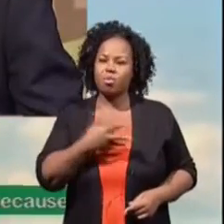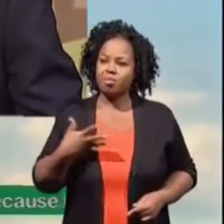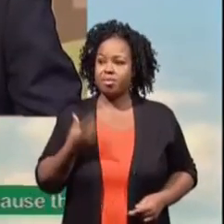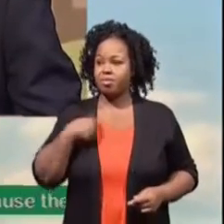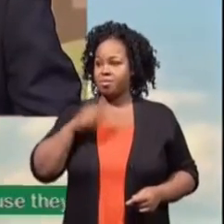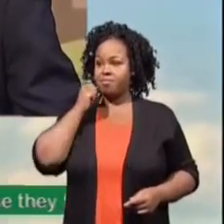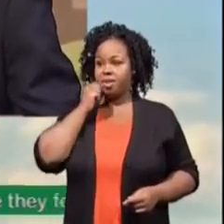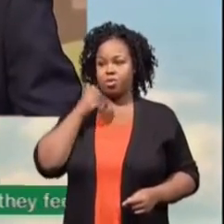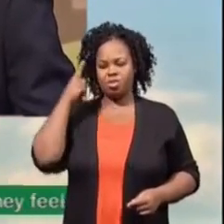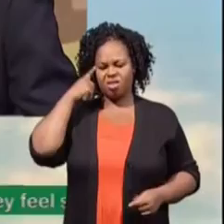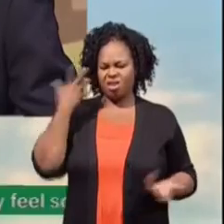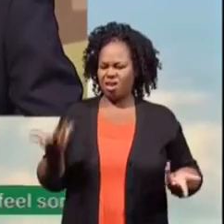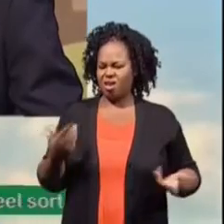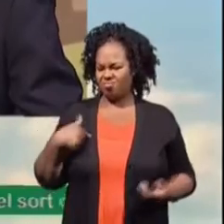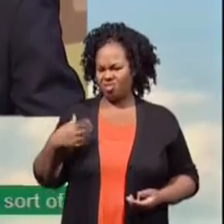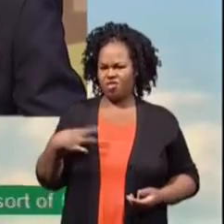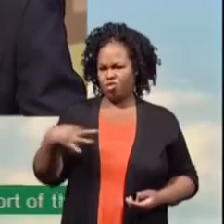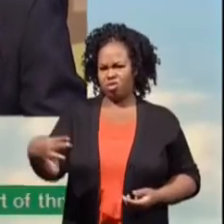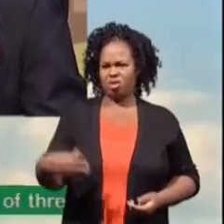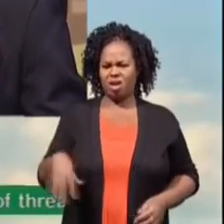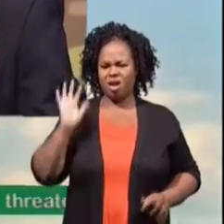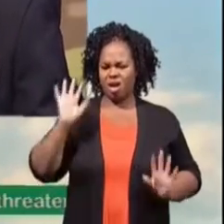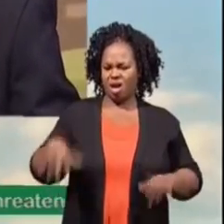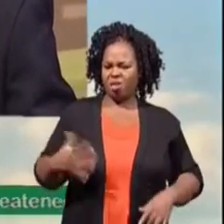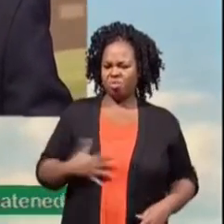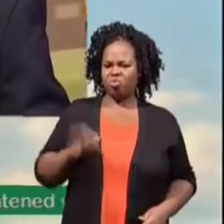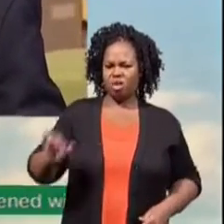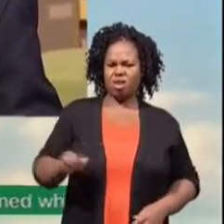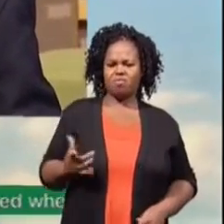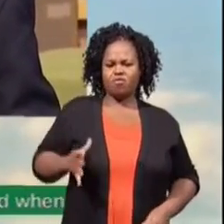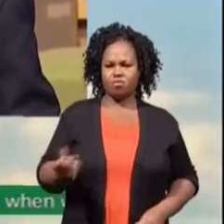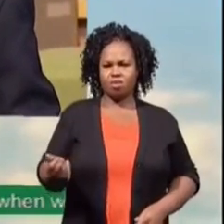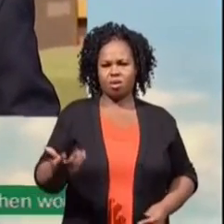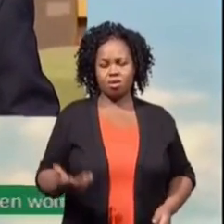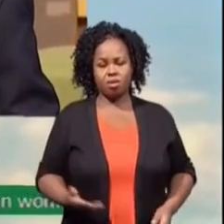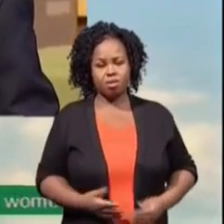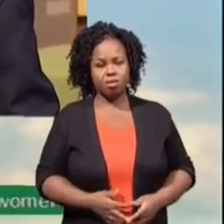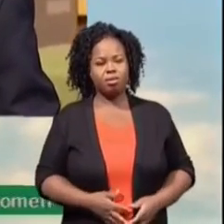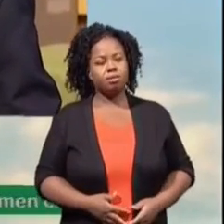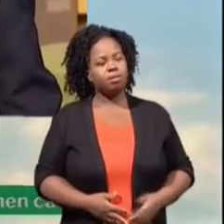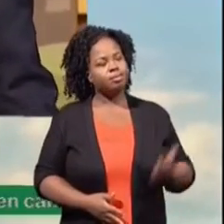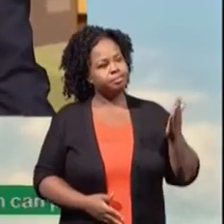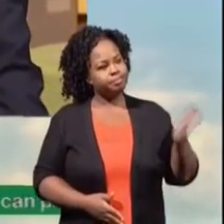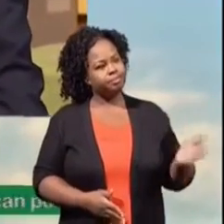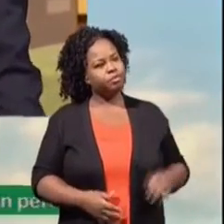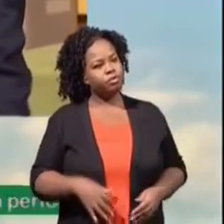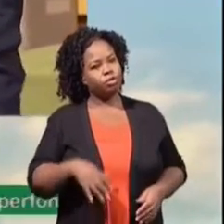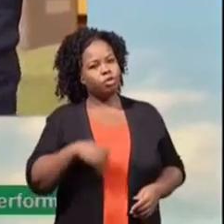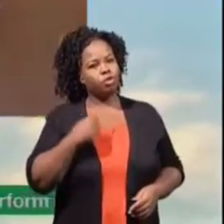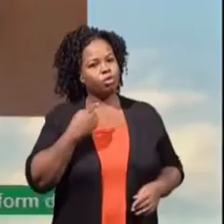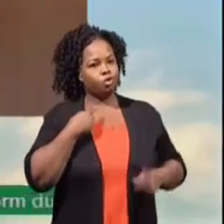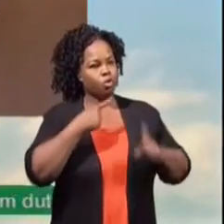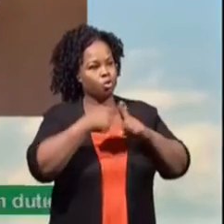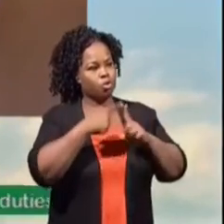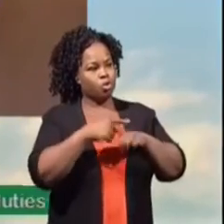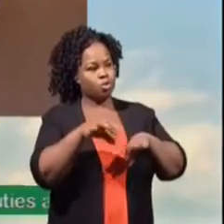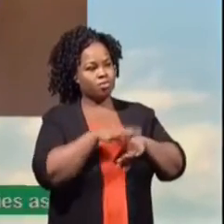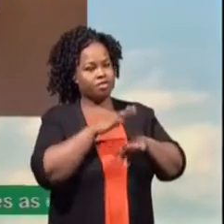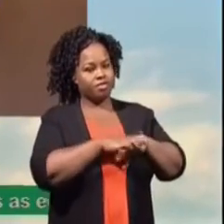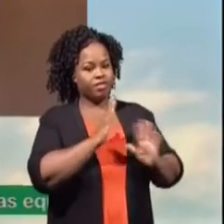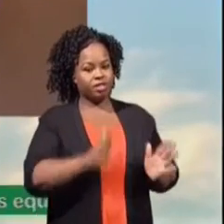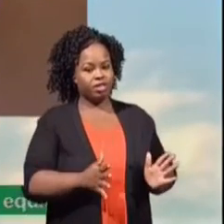bo ntate ona na hore nong kilo volunteer ha ba ntlo yena ta nna ke batla saka sizolo ethu unguma kodi wo mxhosa ne